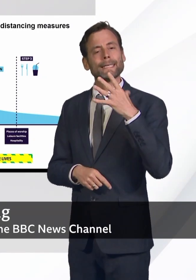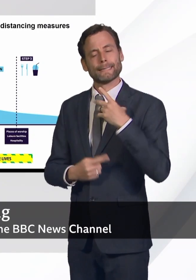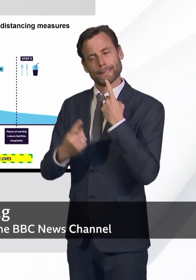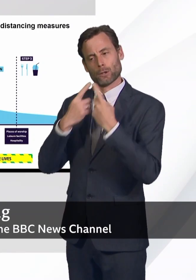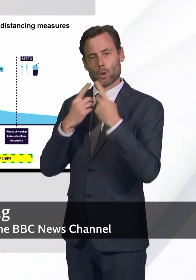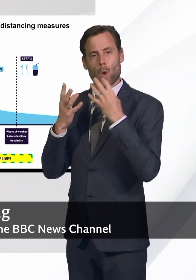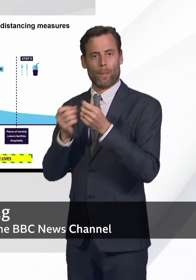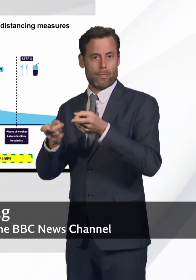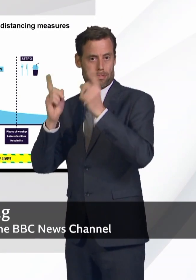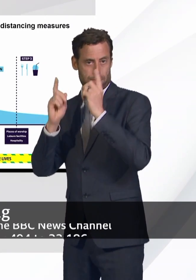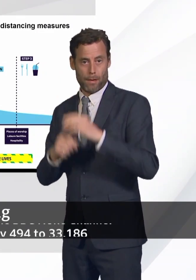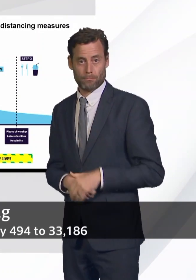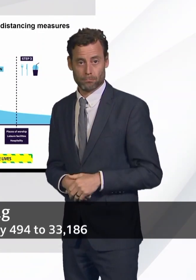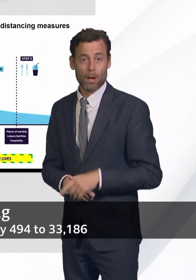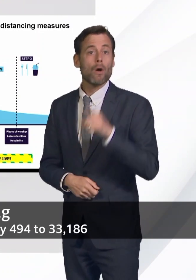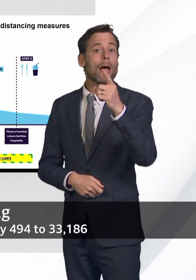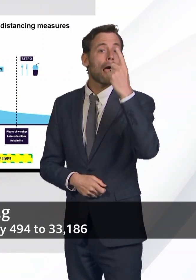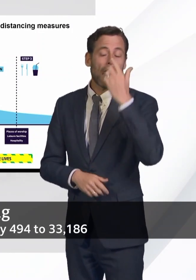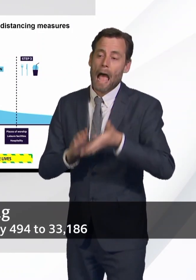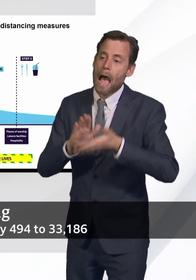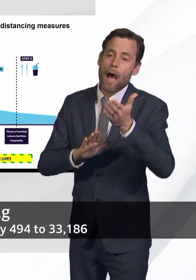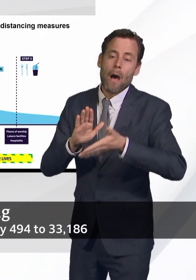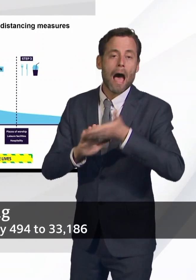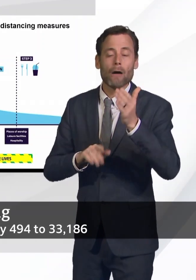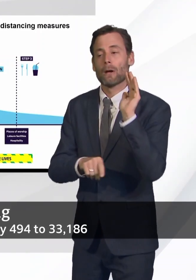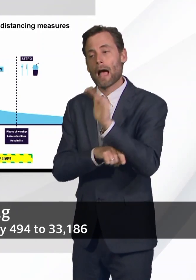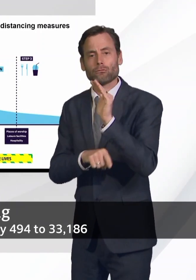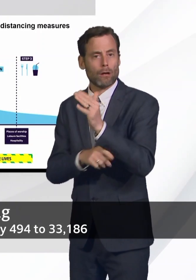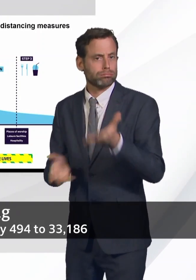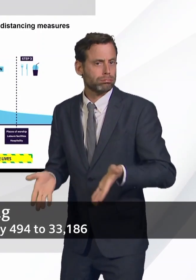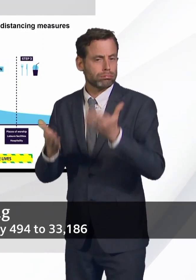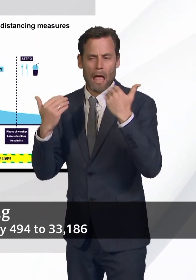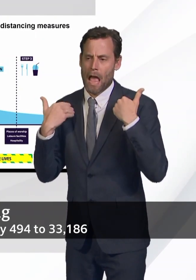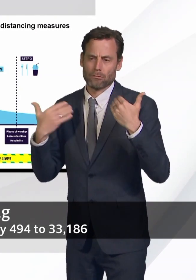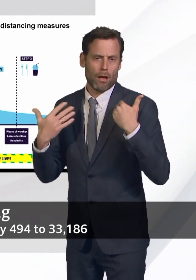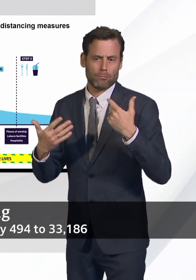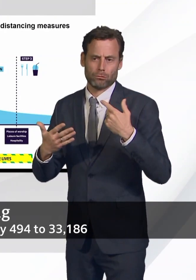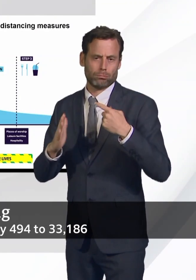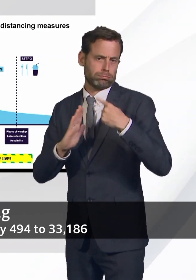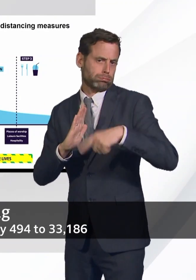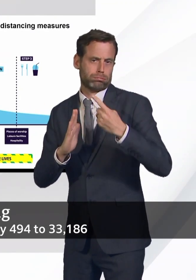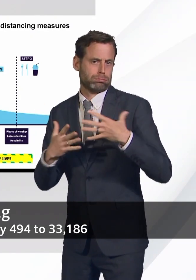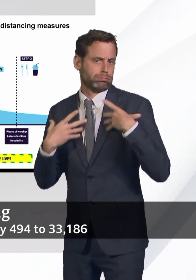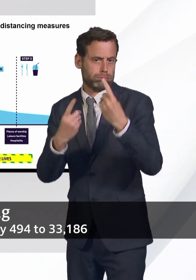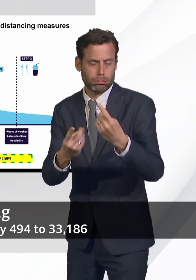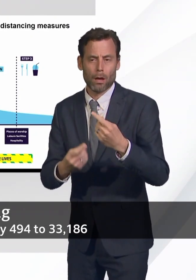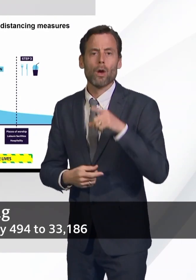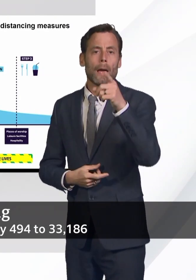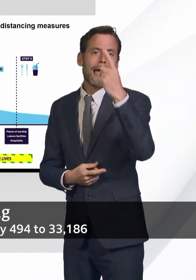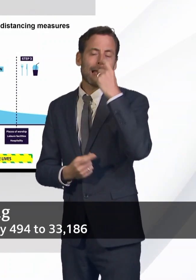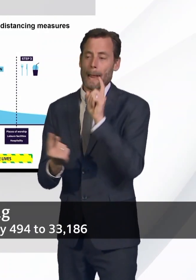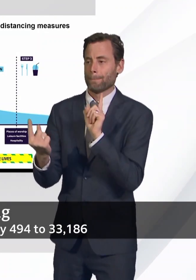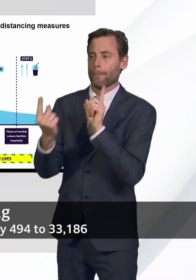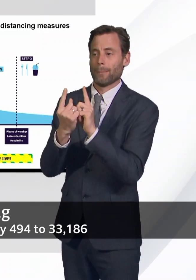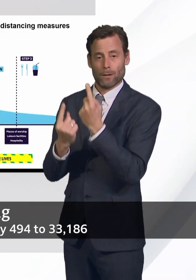time outdoors and exercise as often as you like. You can meet one person outside your household in an